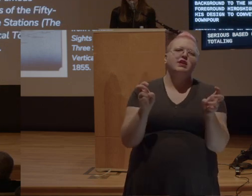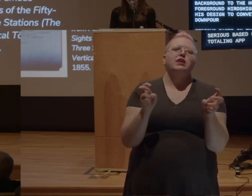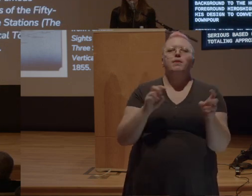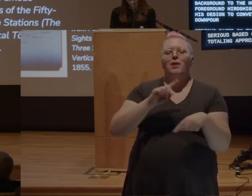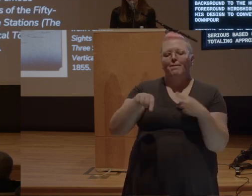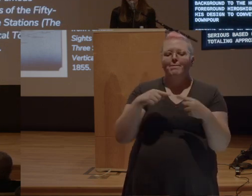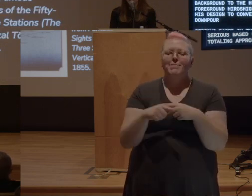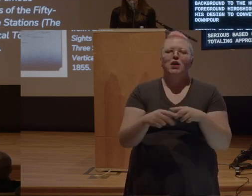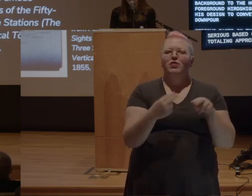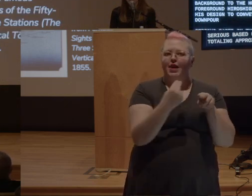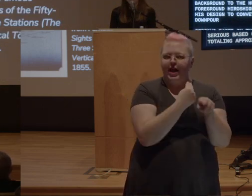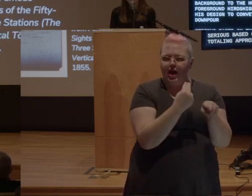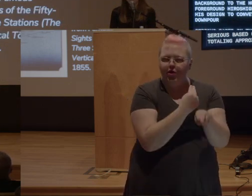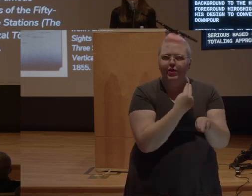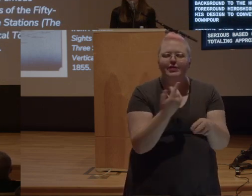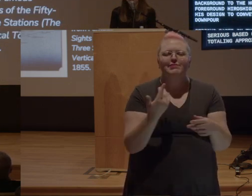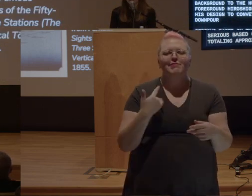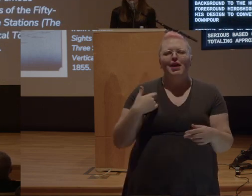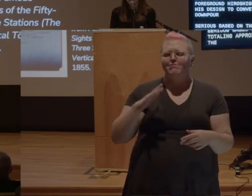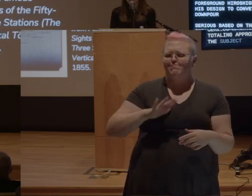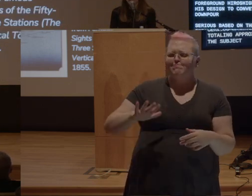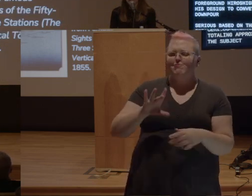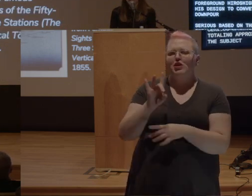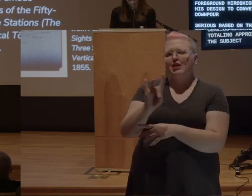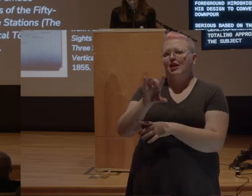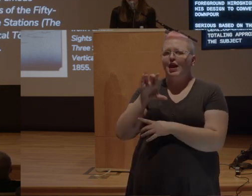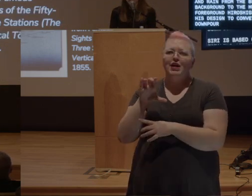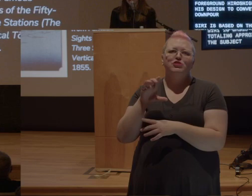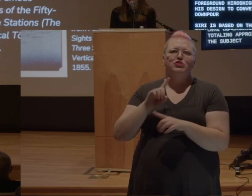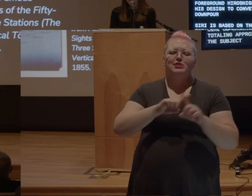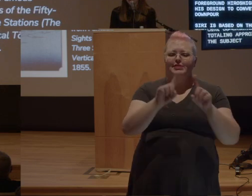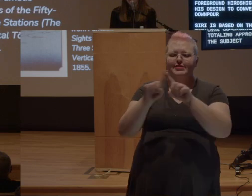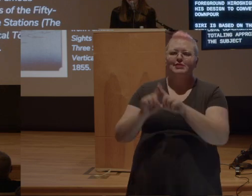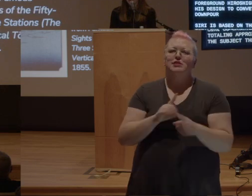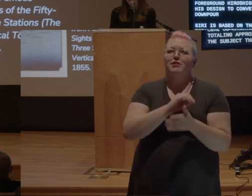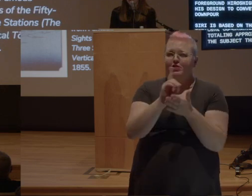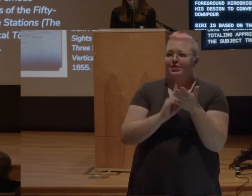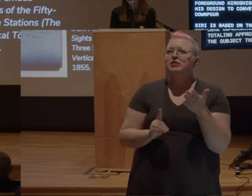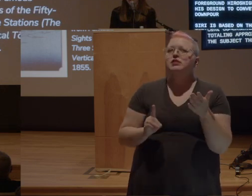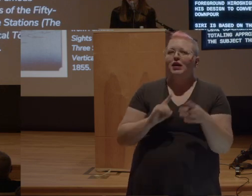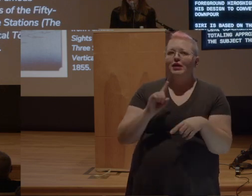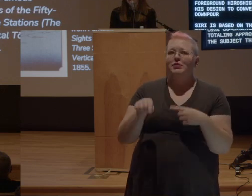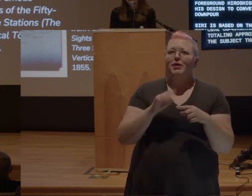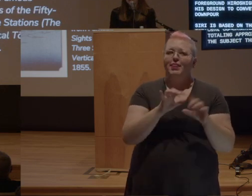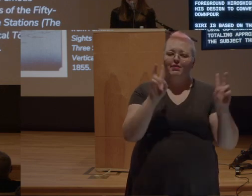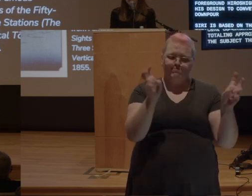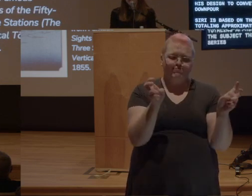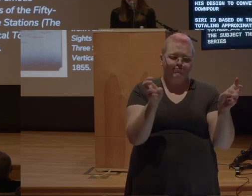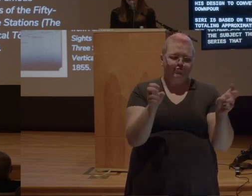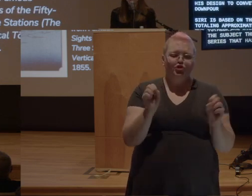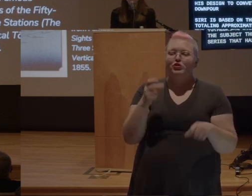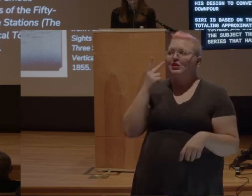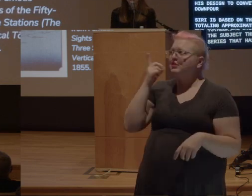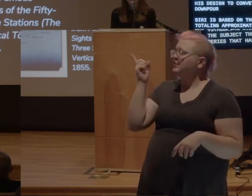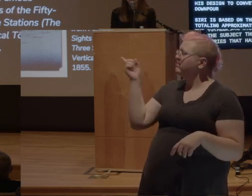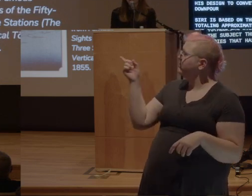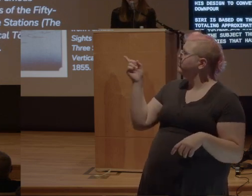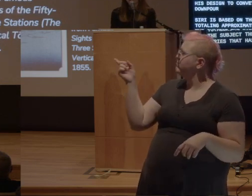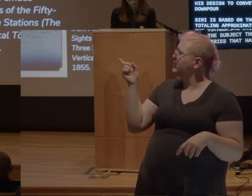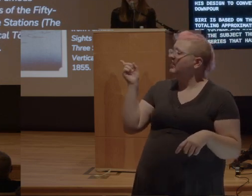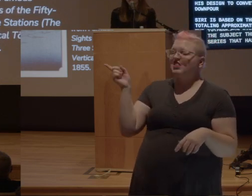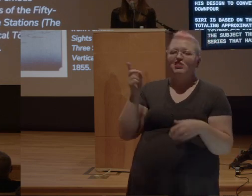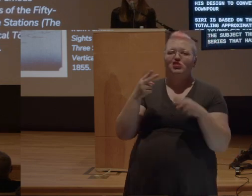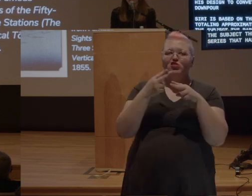approximately 800 different designs on the subject. The prints you see here are from a series that has come to be known as the